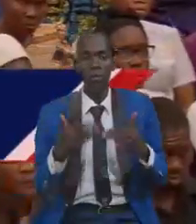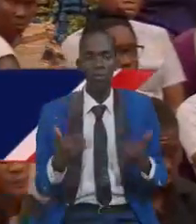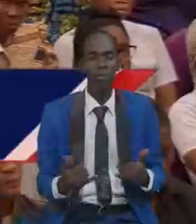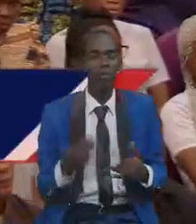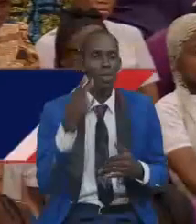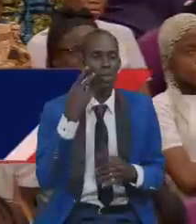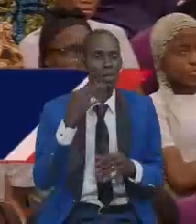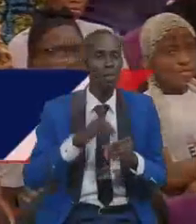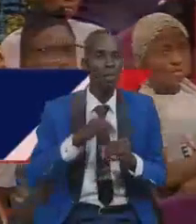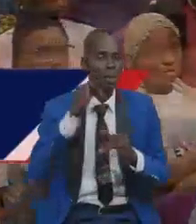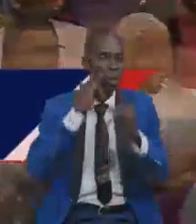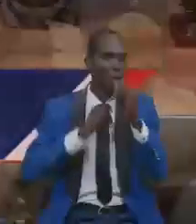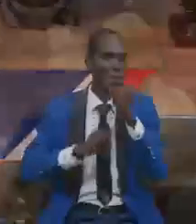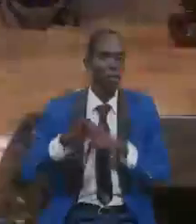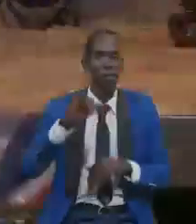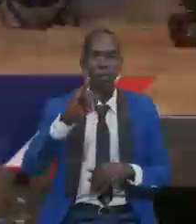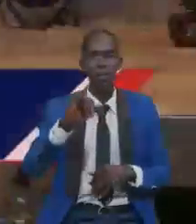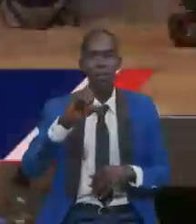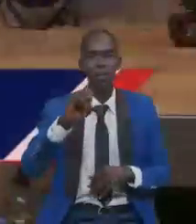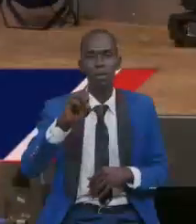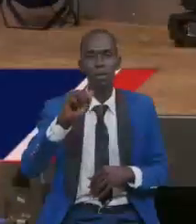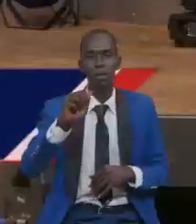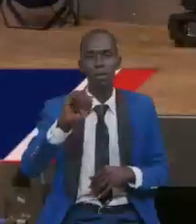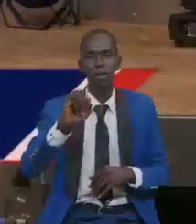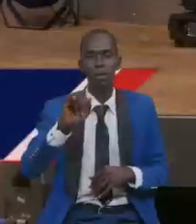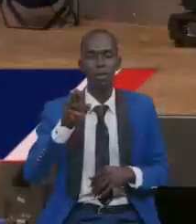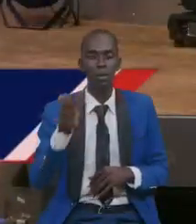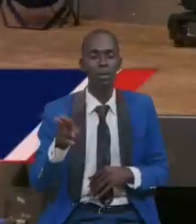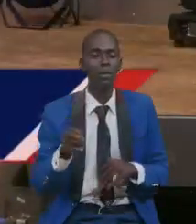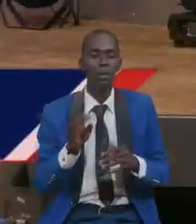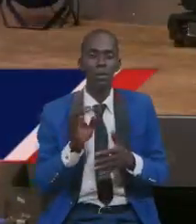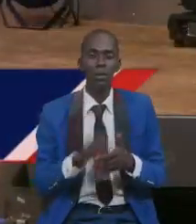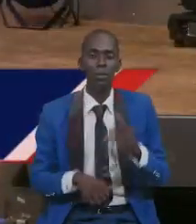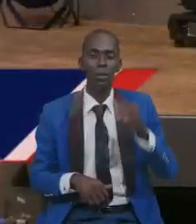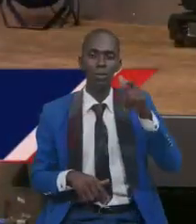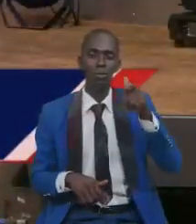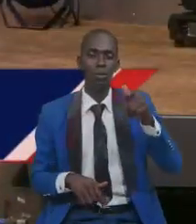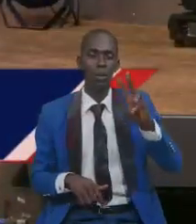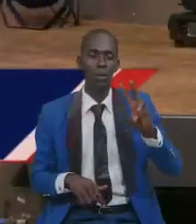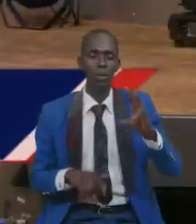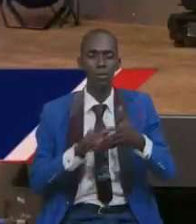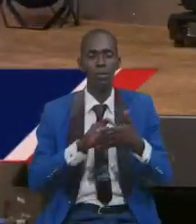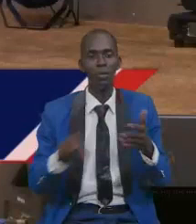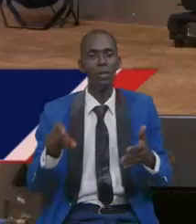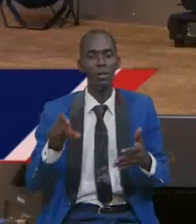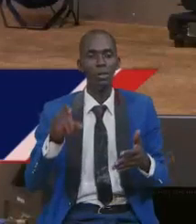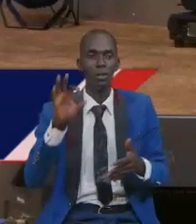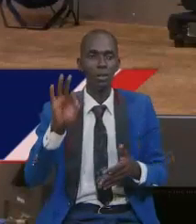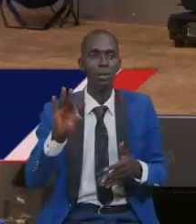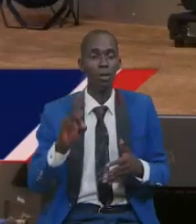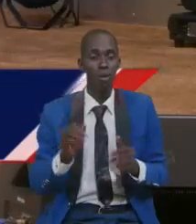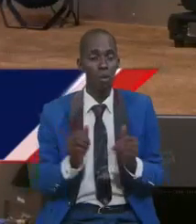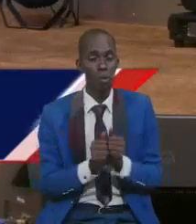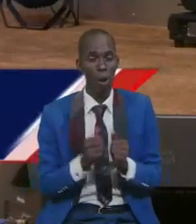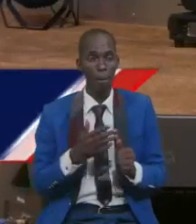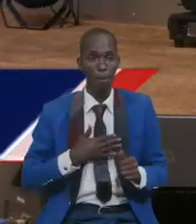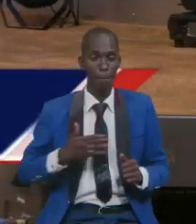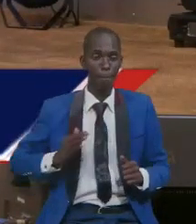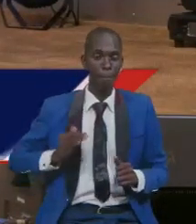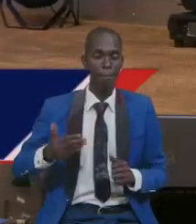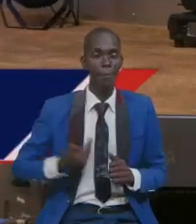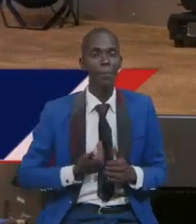Isaiah chapter 26, reading from verse 9. What, my soul, have